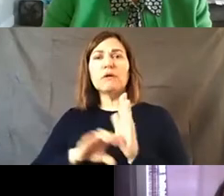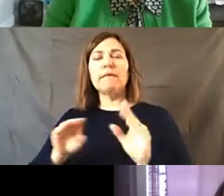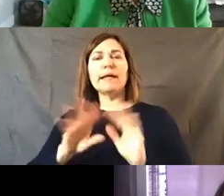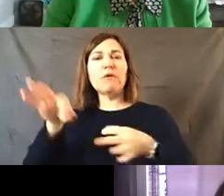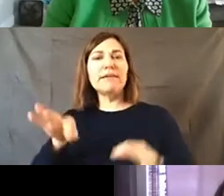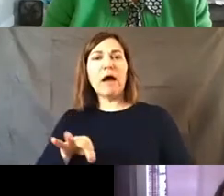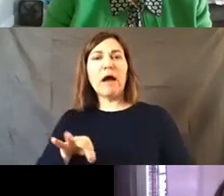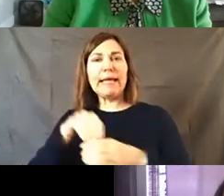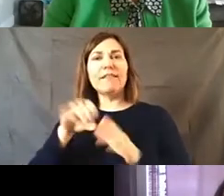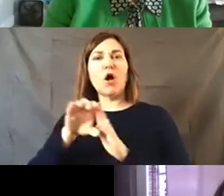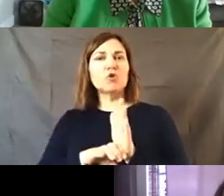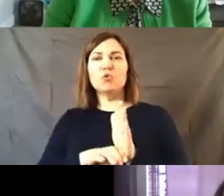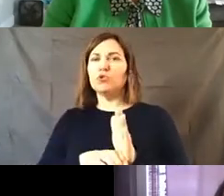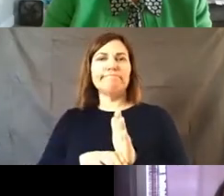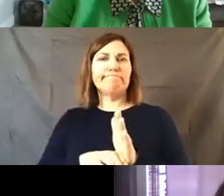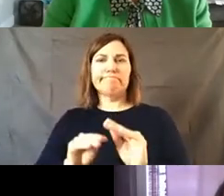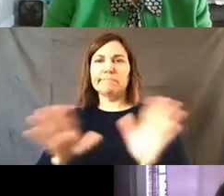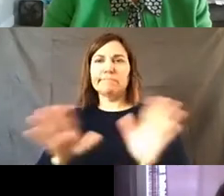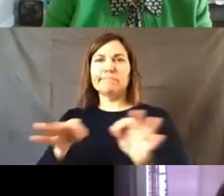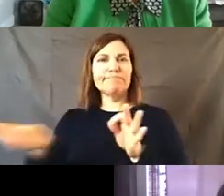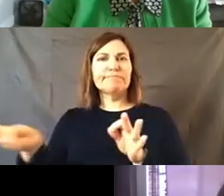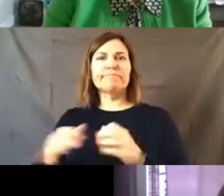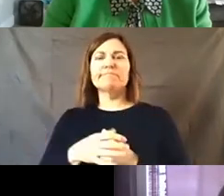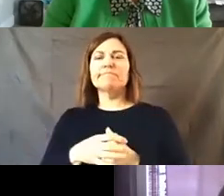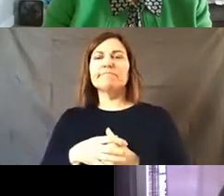well stated.